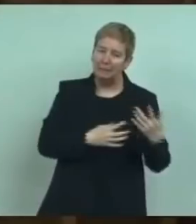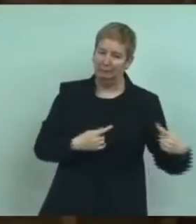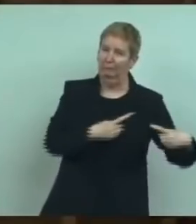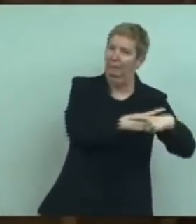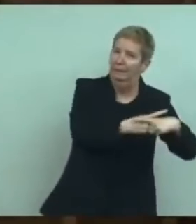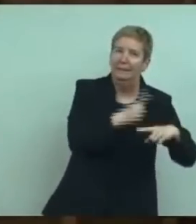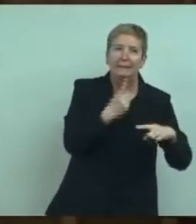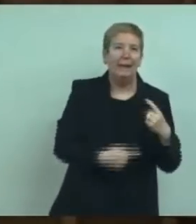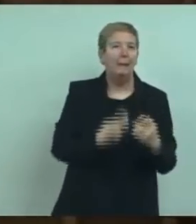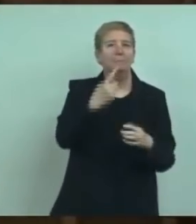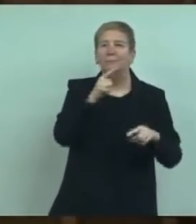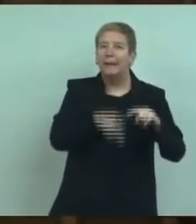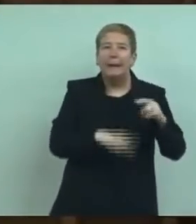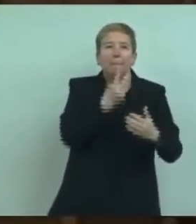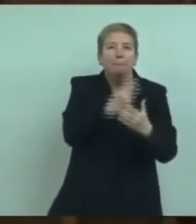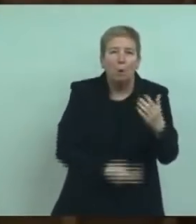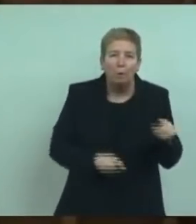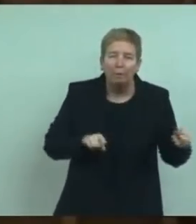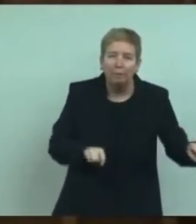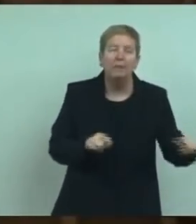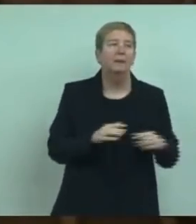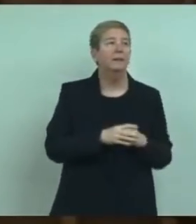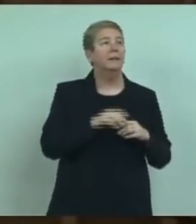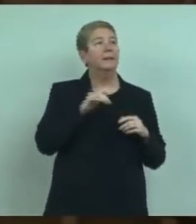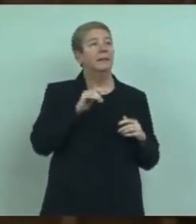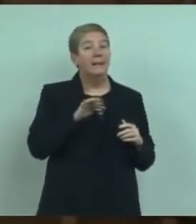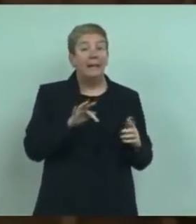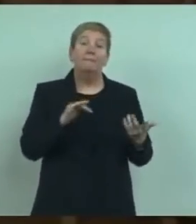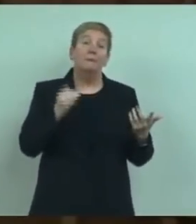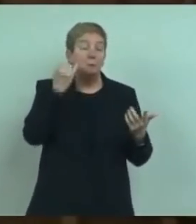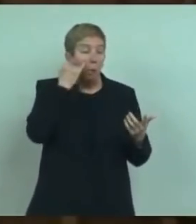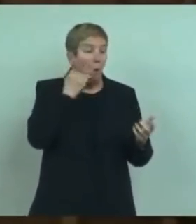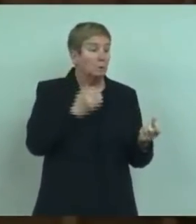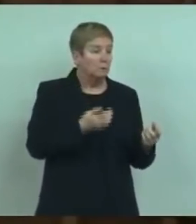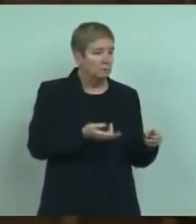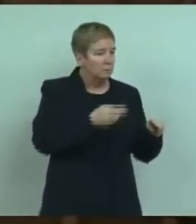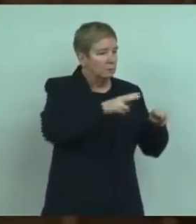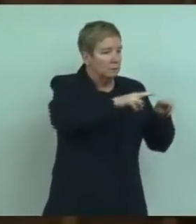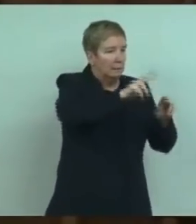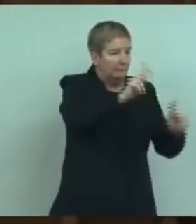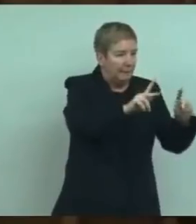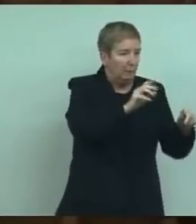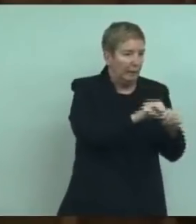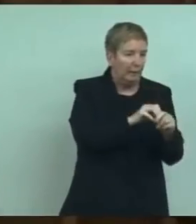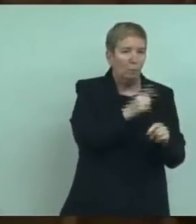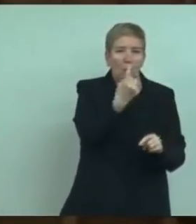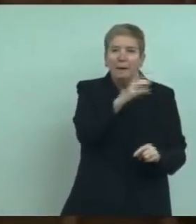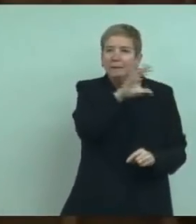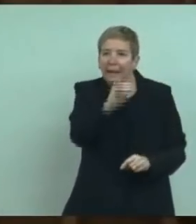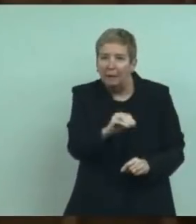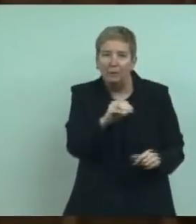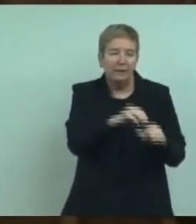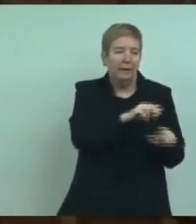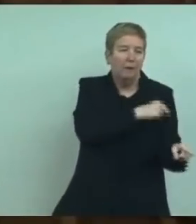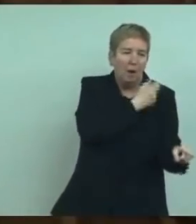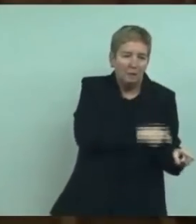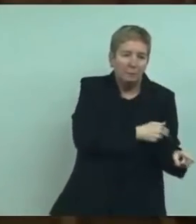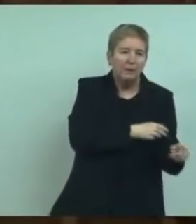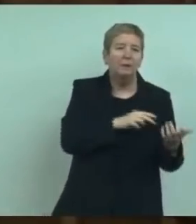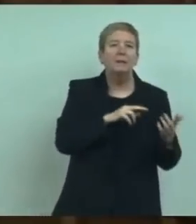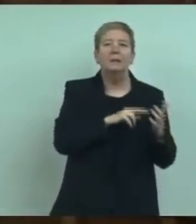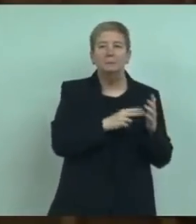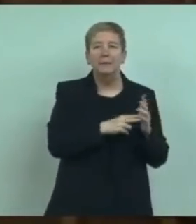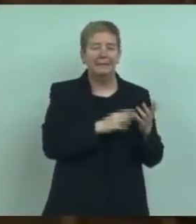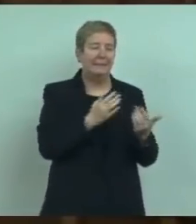those. And so once you get a certain number of patients in a county or a certain number of people hospitalized, it's easier to drill